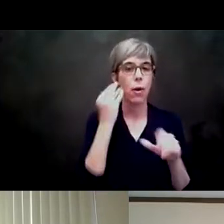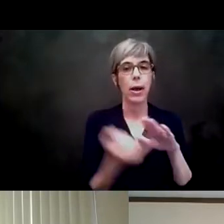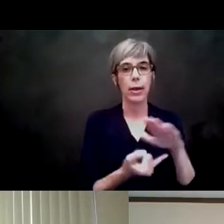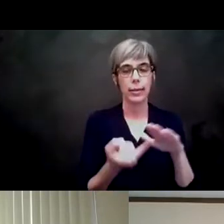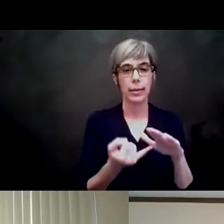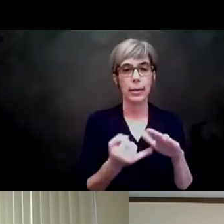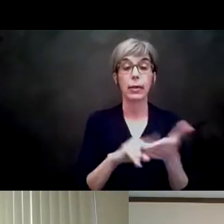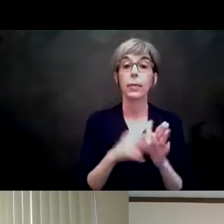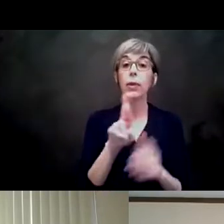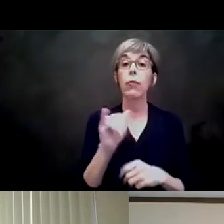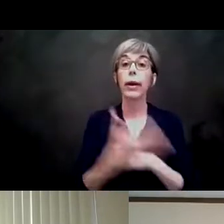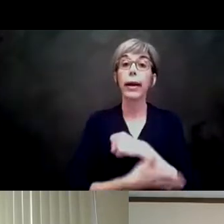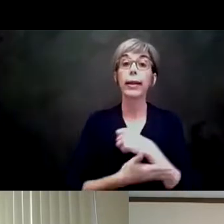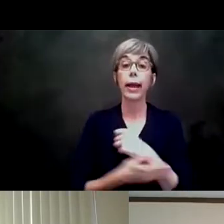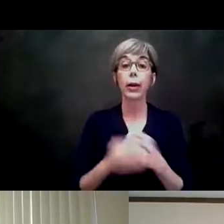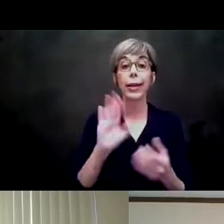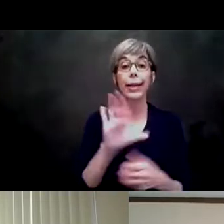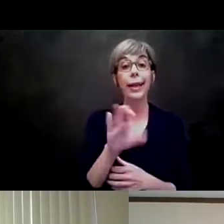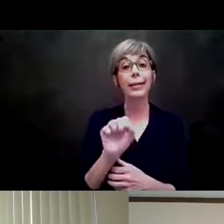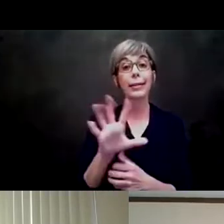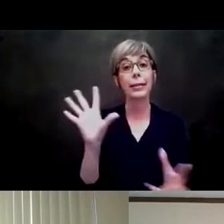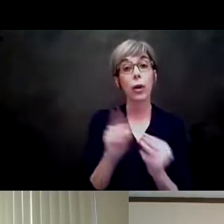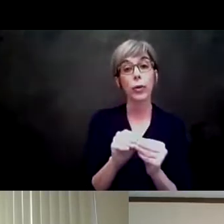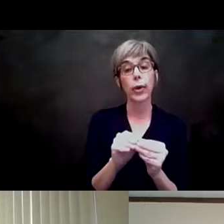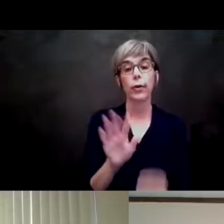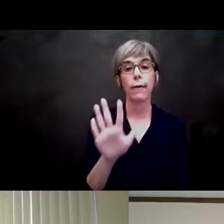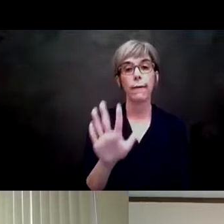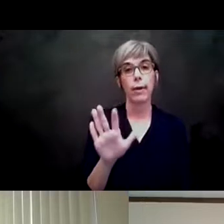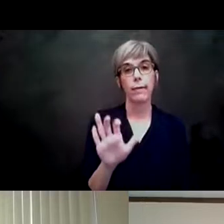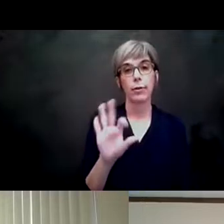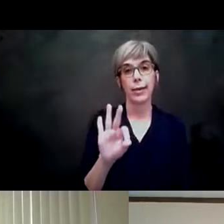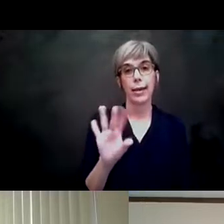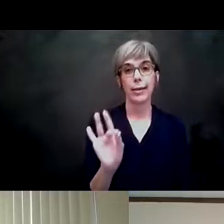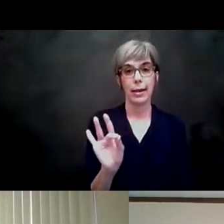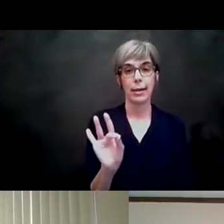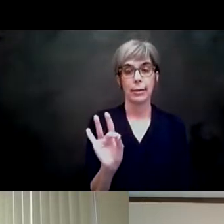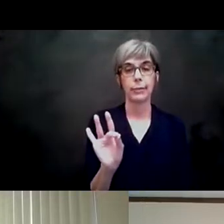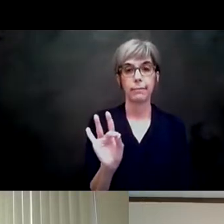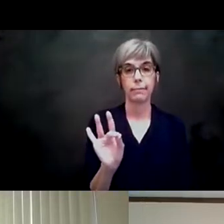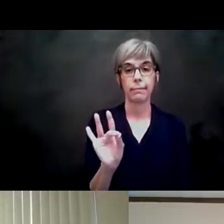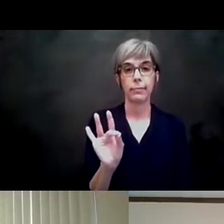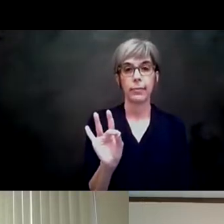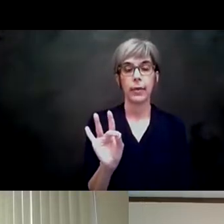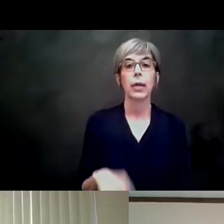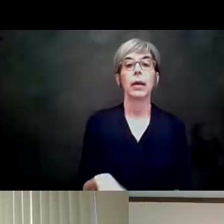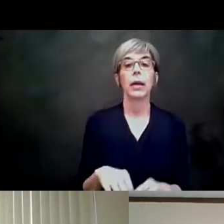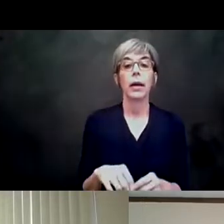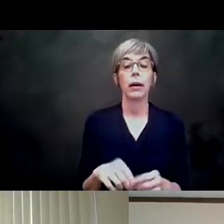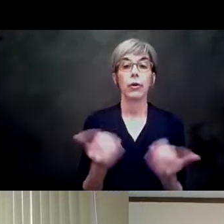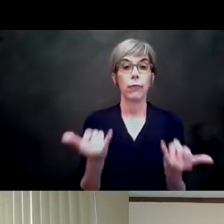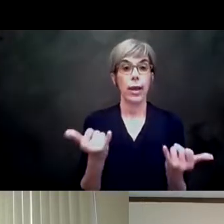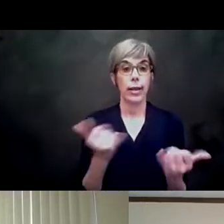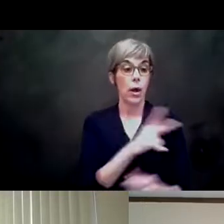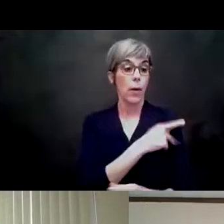Rock Island County total number of cases to 598 cases, and 11 patients are